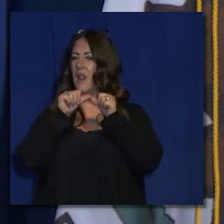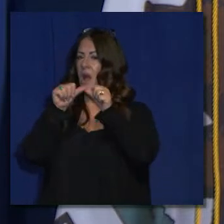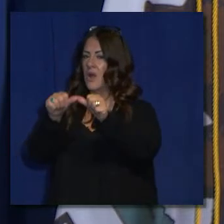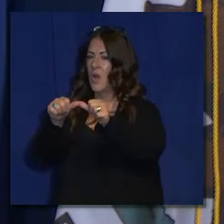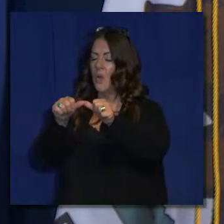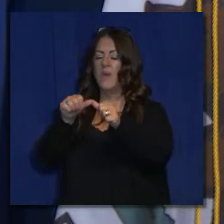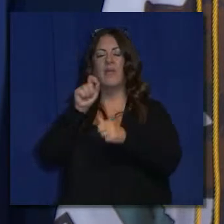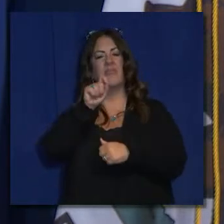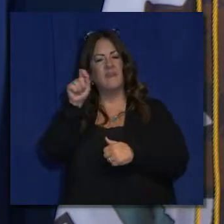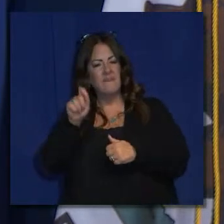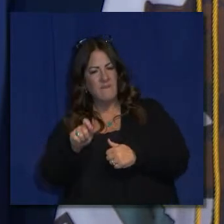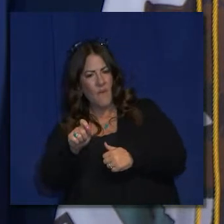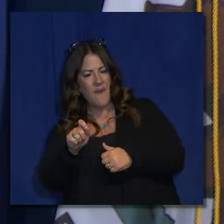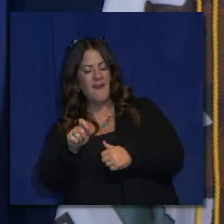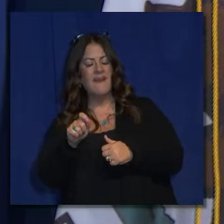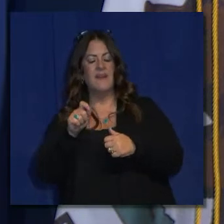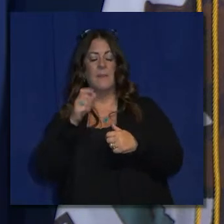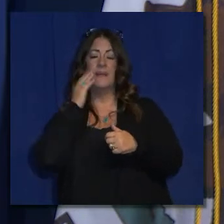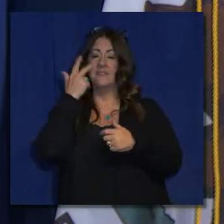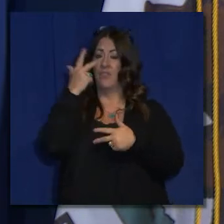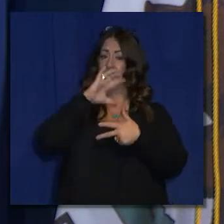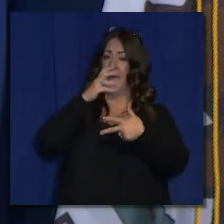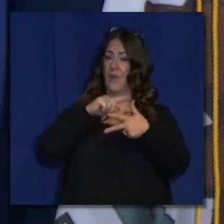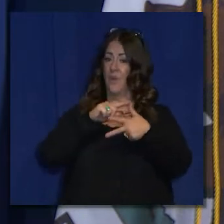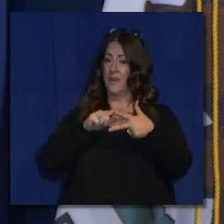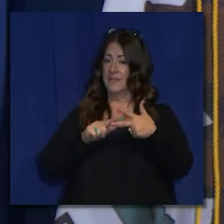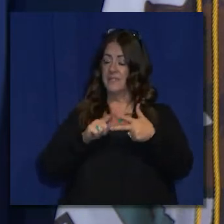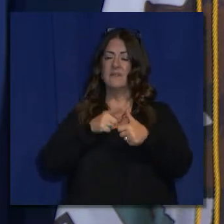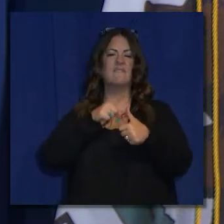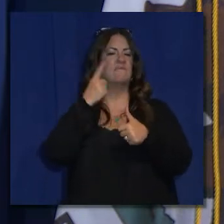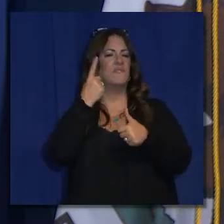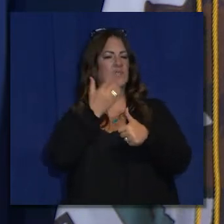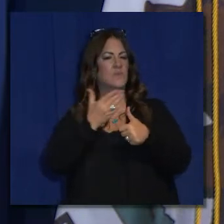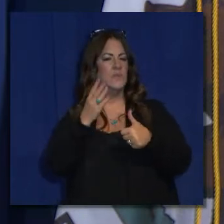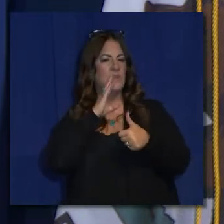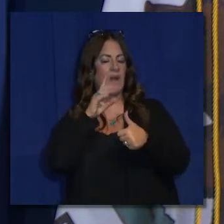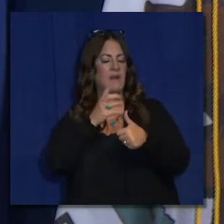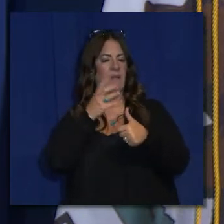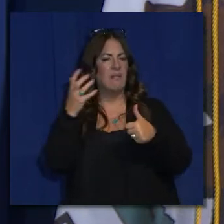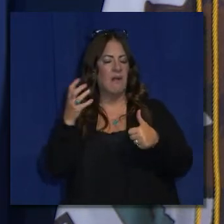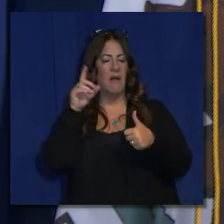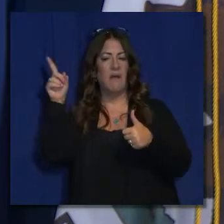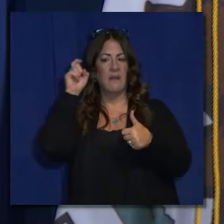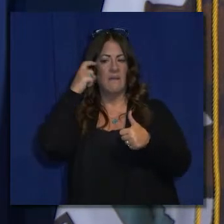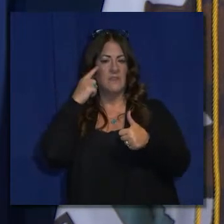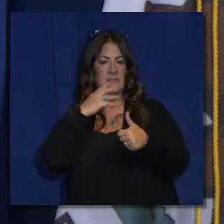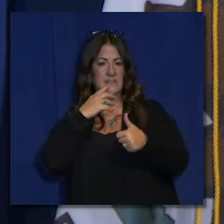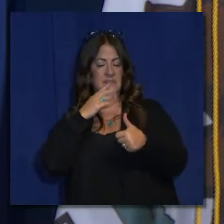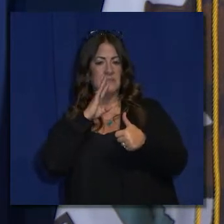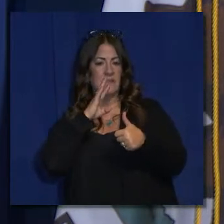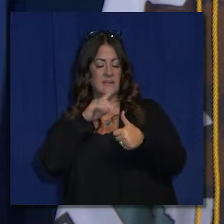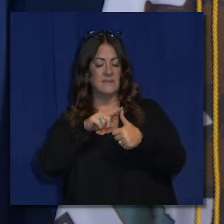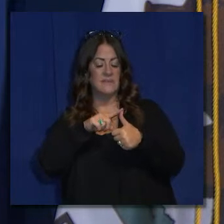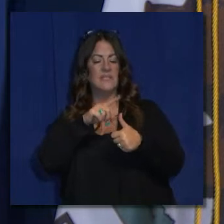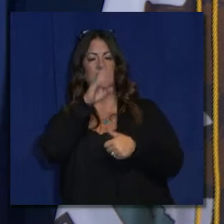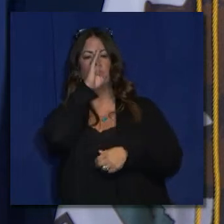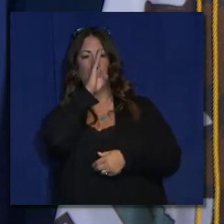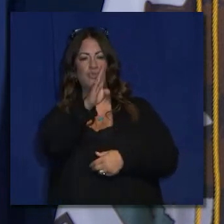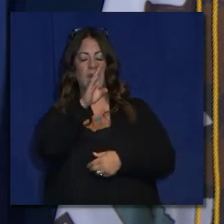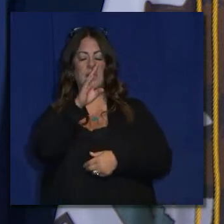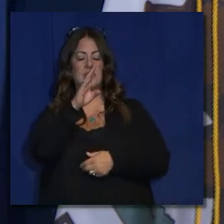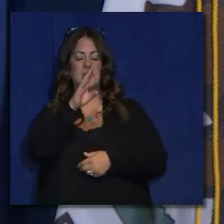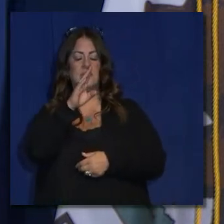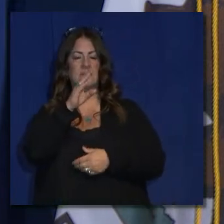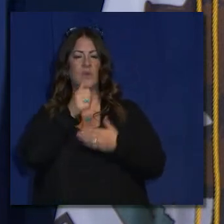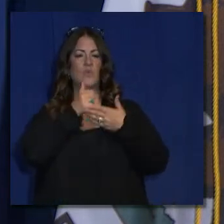And that falls into three categories. The first that we've talked a lot about today, the governor talked a lot about, is the direct relief to